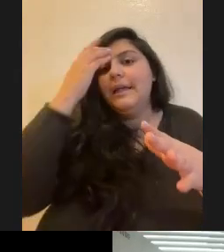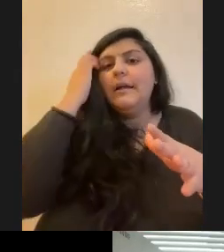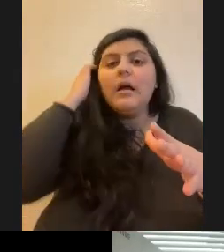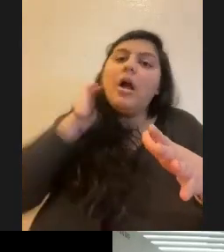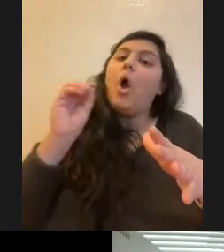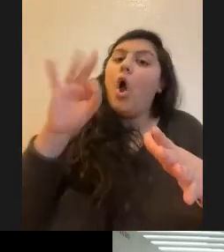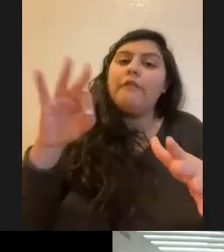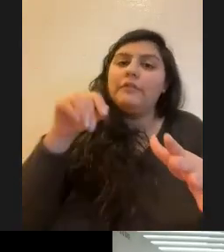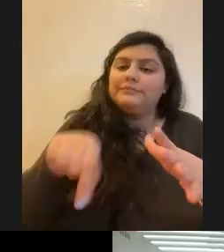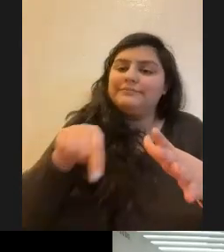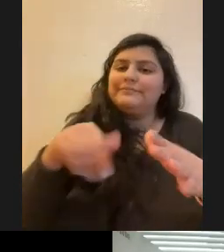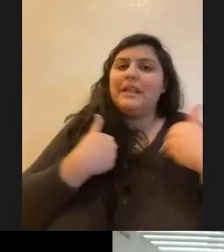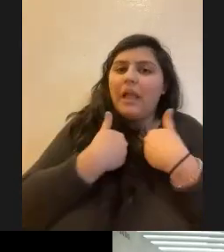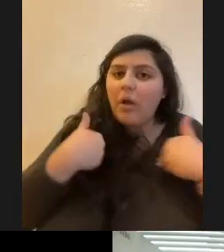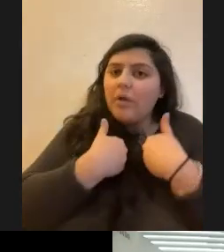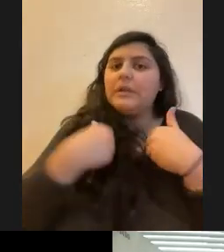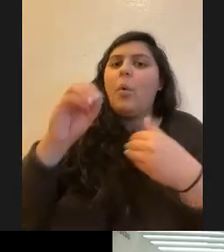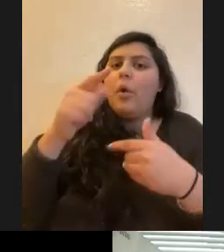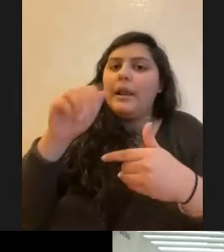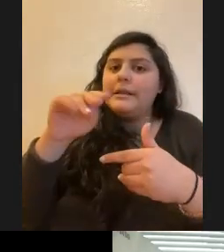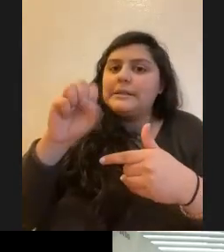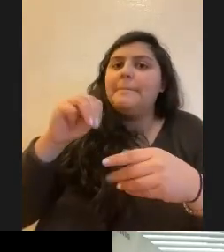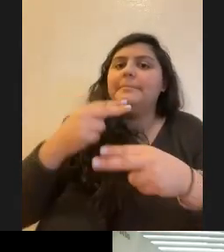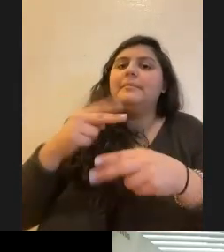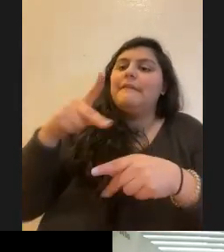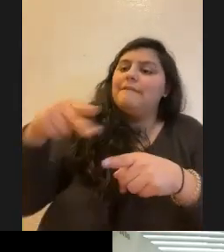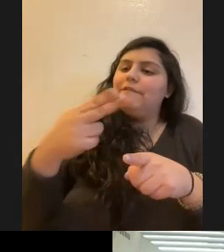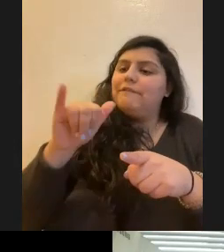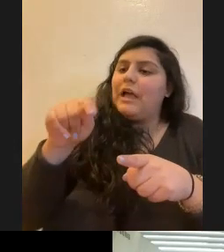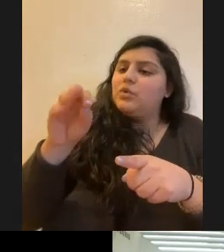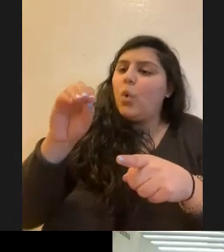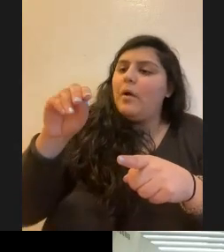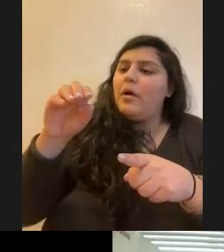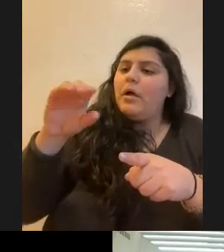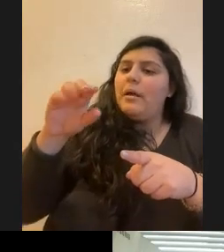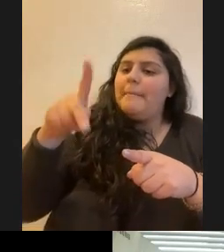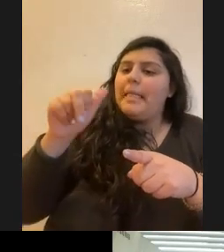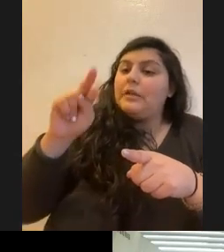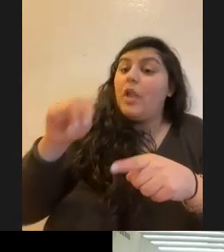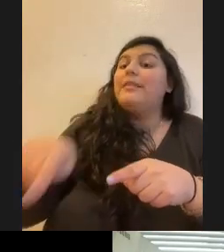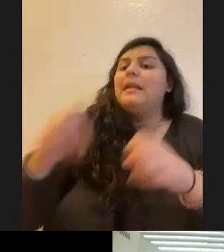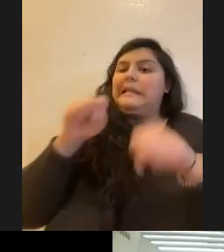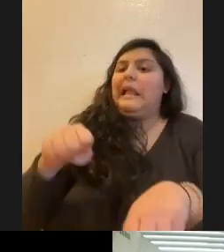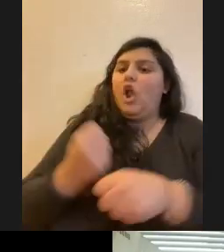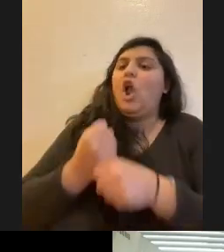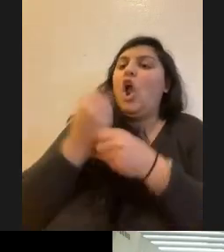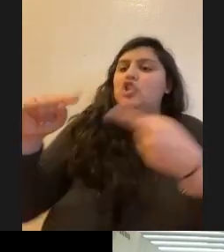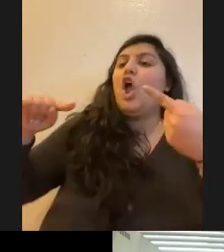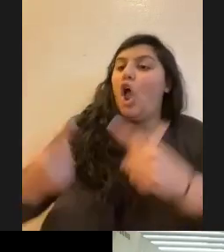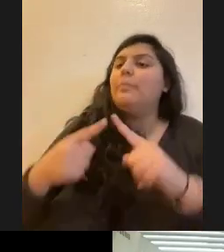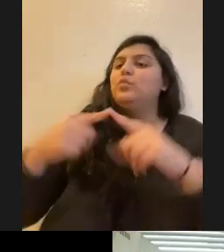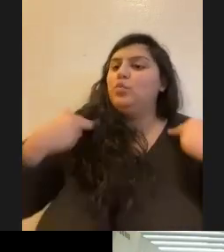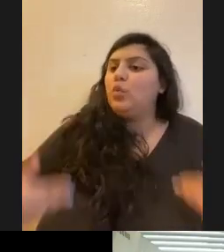an organism, particularly a phytoplankton, that is usually harmful in some way, either to humans or to like